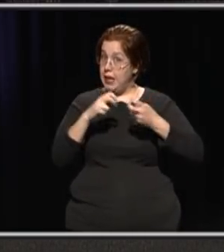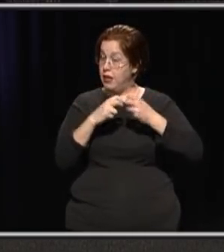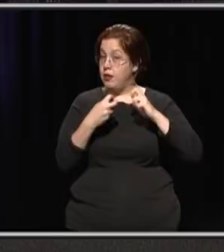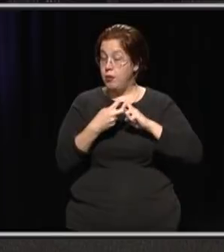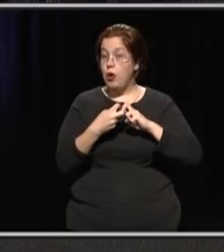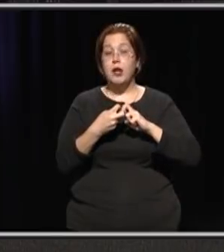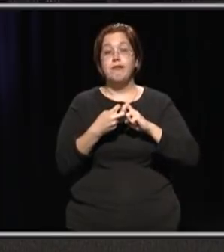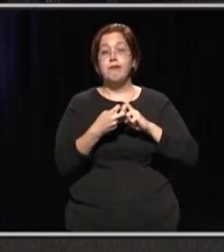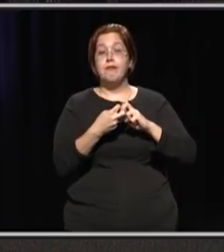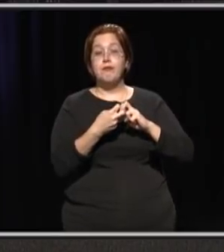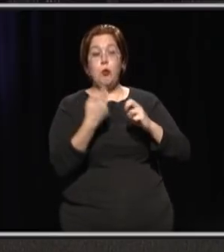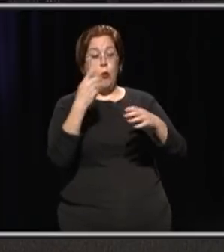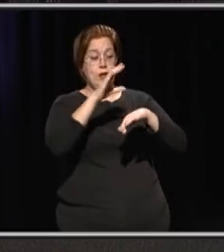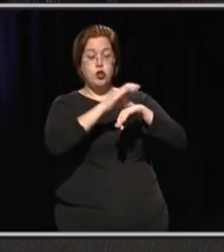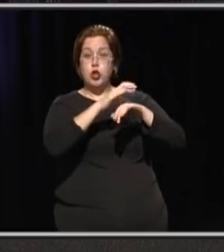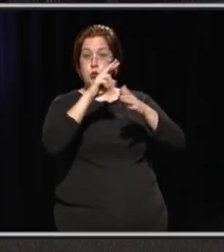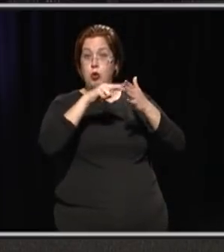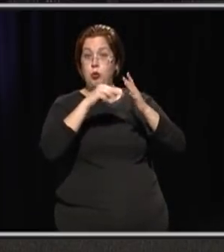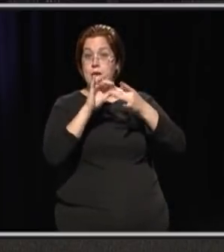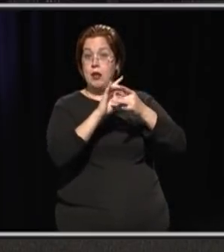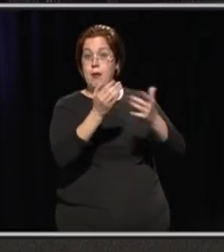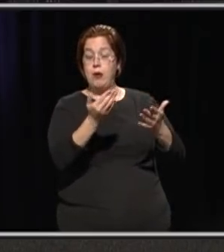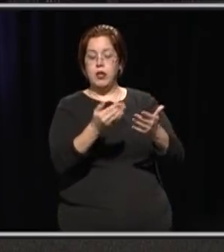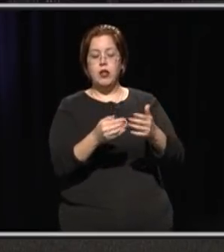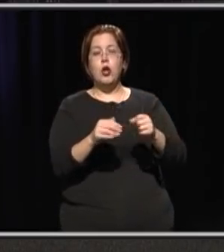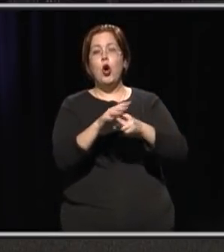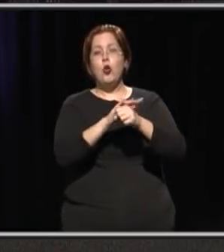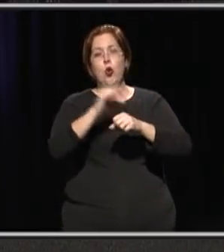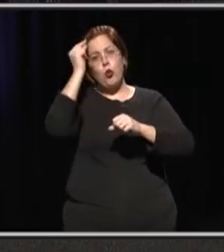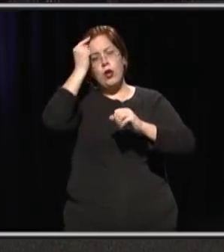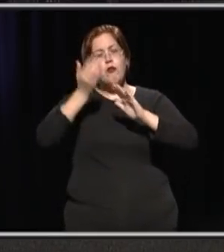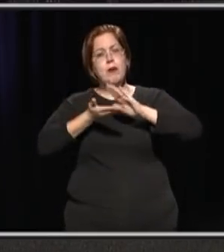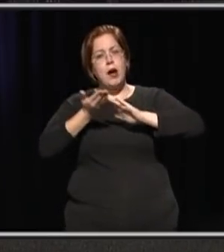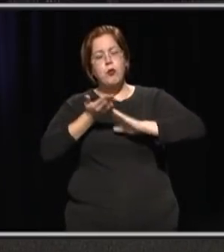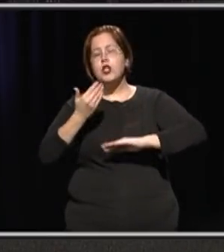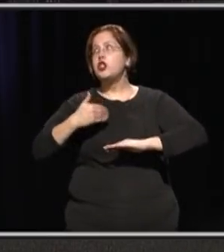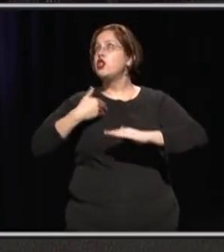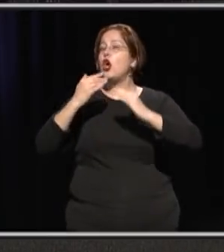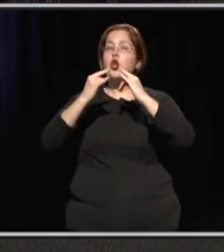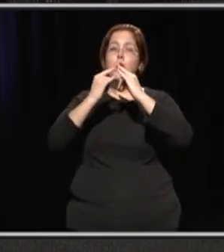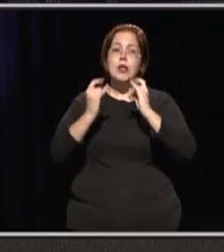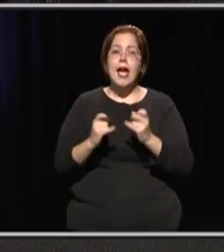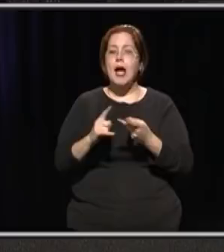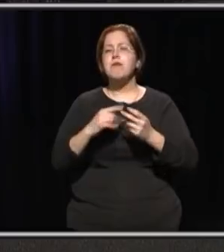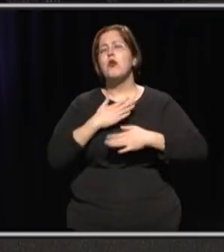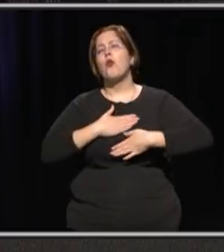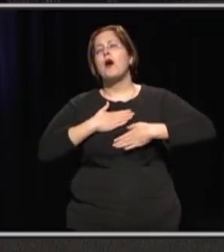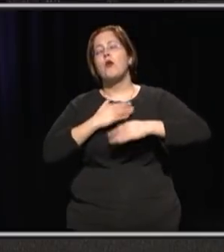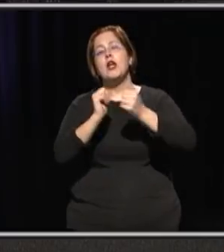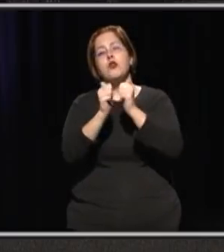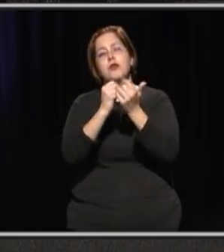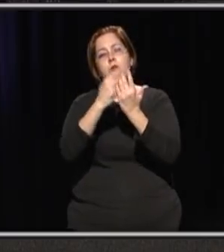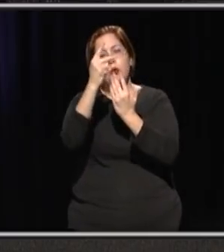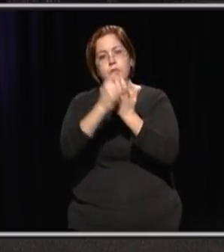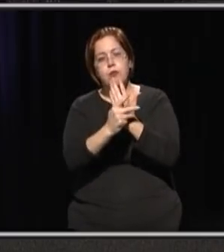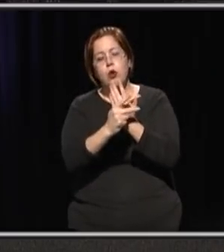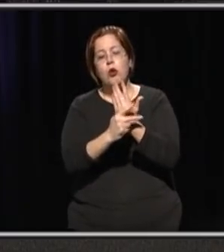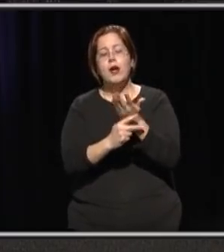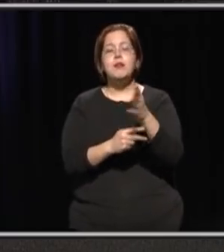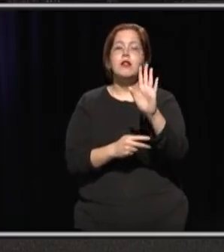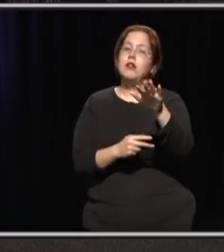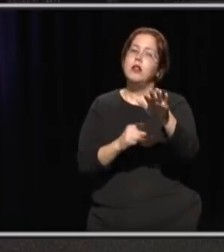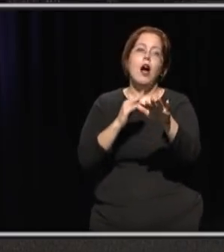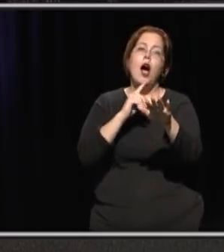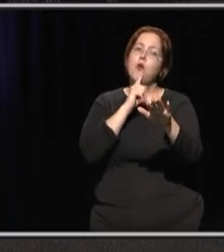one church we were reading about here, local government operations, youth camps, recreational sports programs. I would